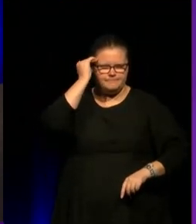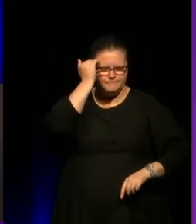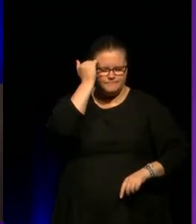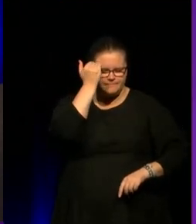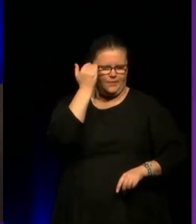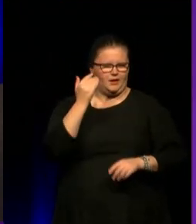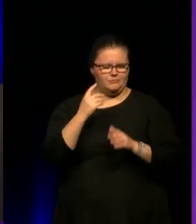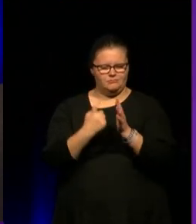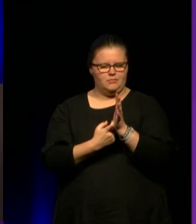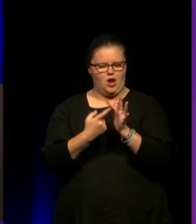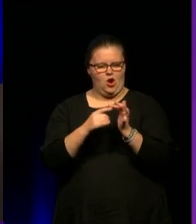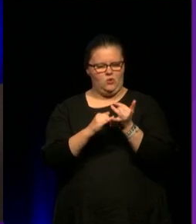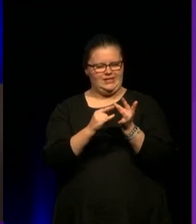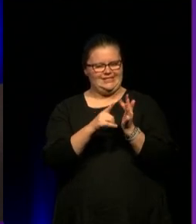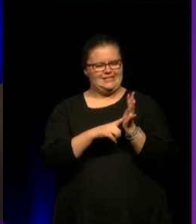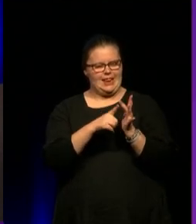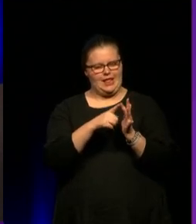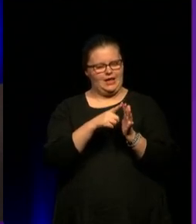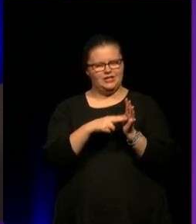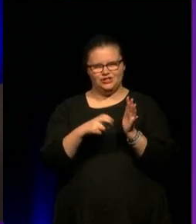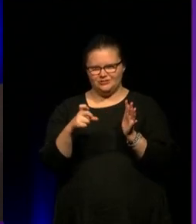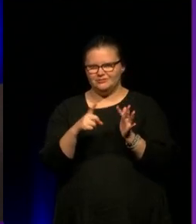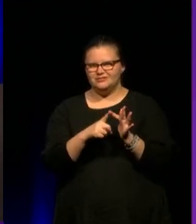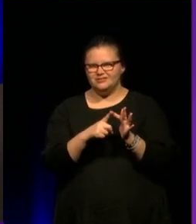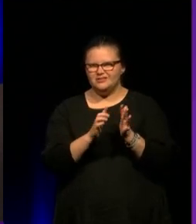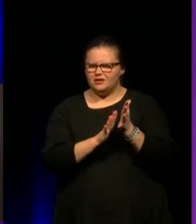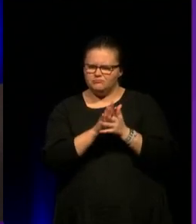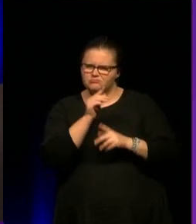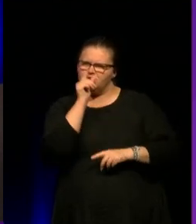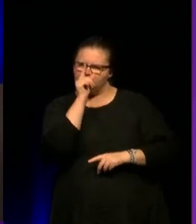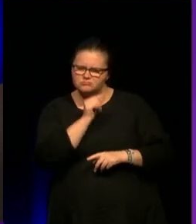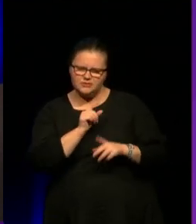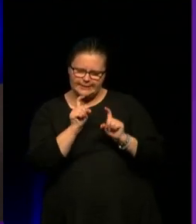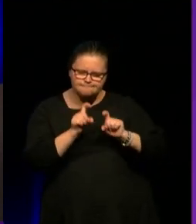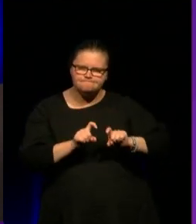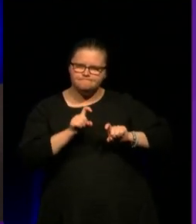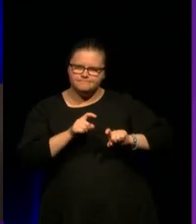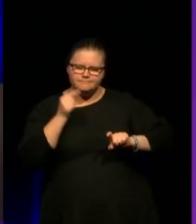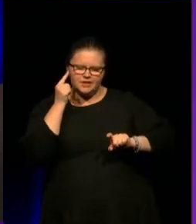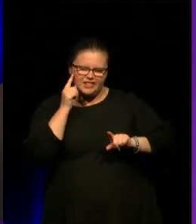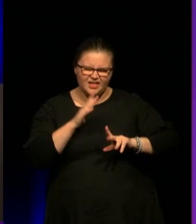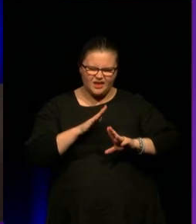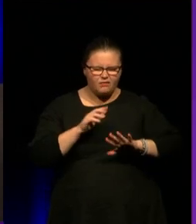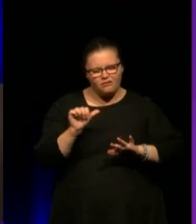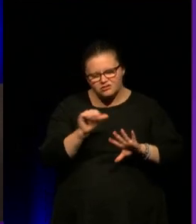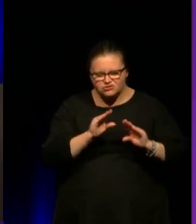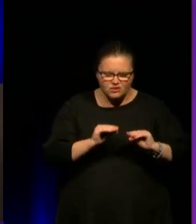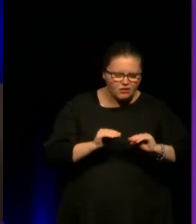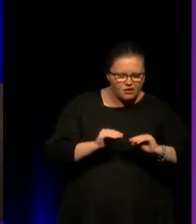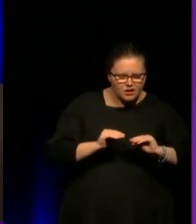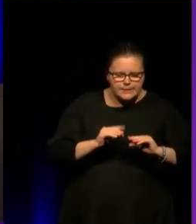and resilience, I think, and a willingness to hang in there when things aren't quite working out, and